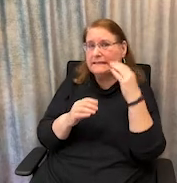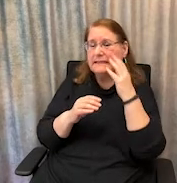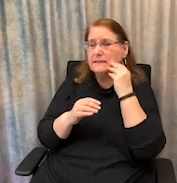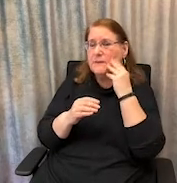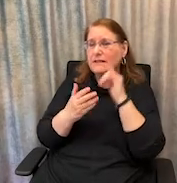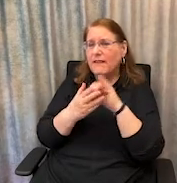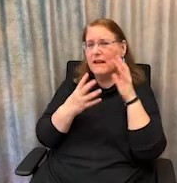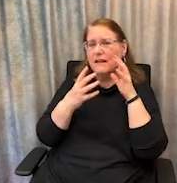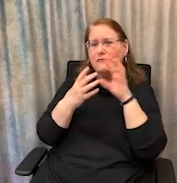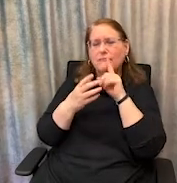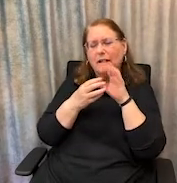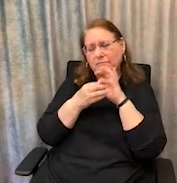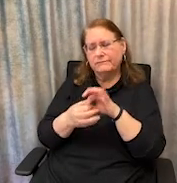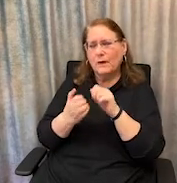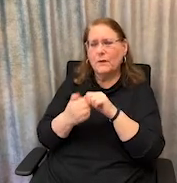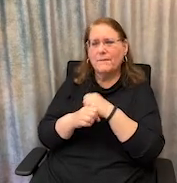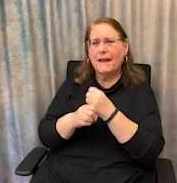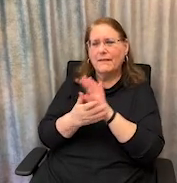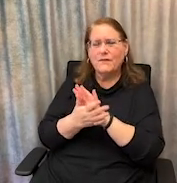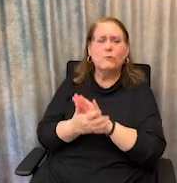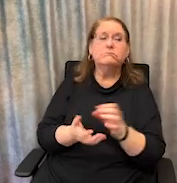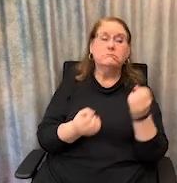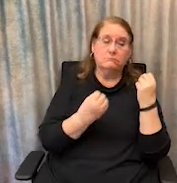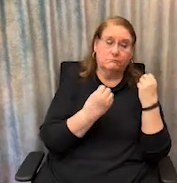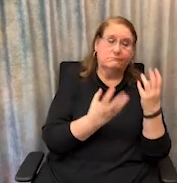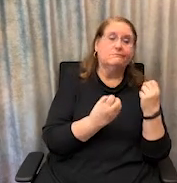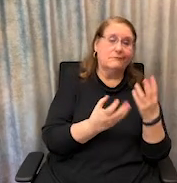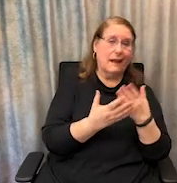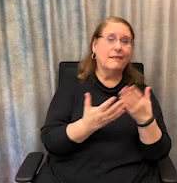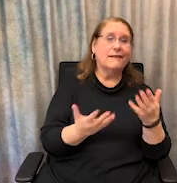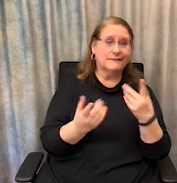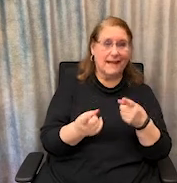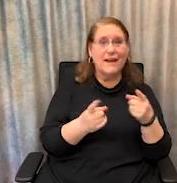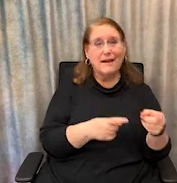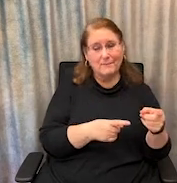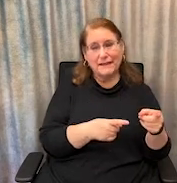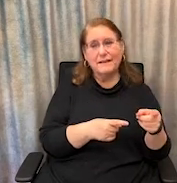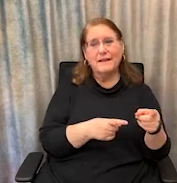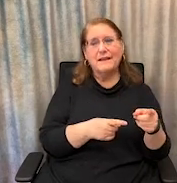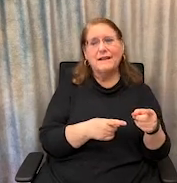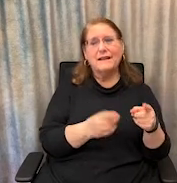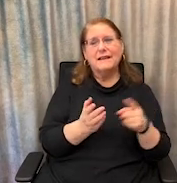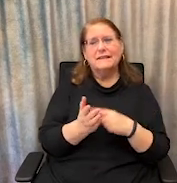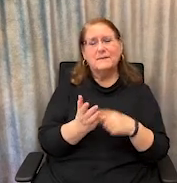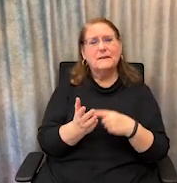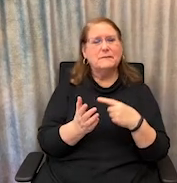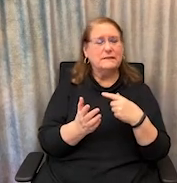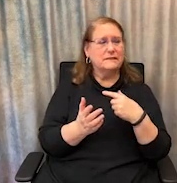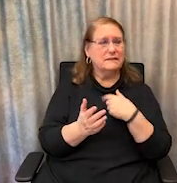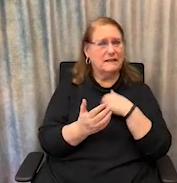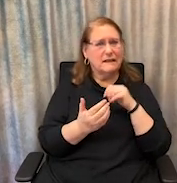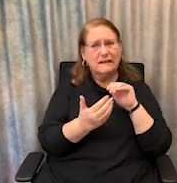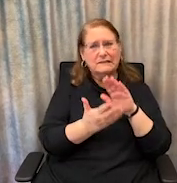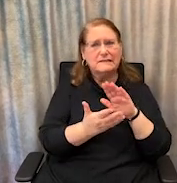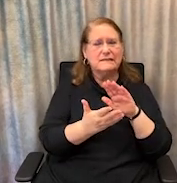that resonated with making the film? There's many things gonna happen. And I was sometimes